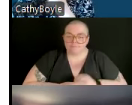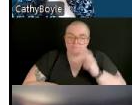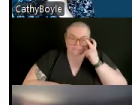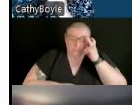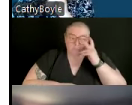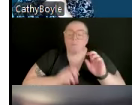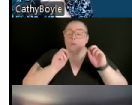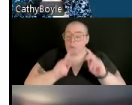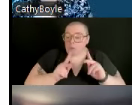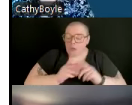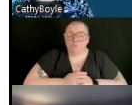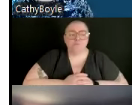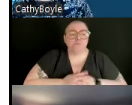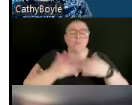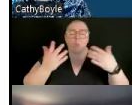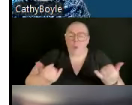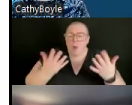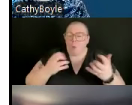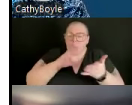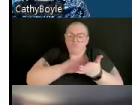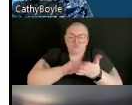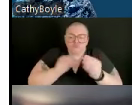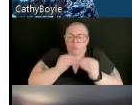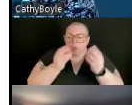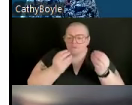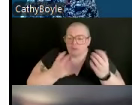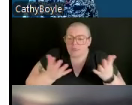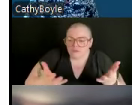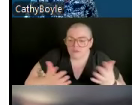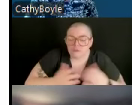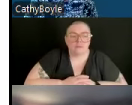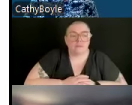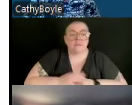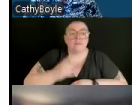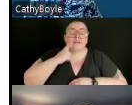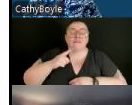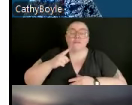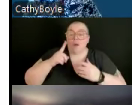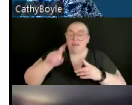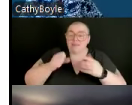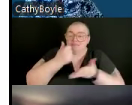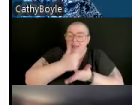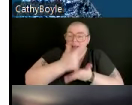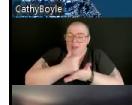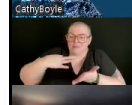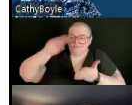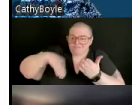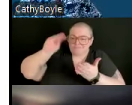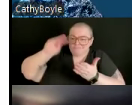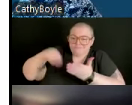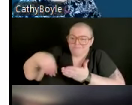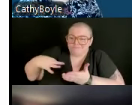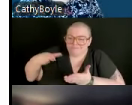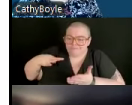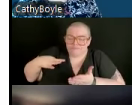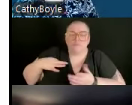Okay, so where do we go to learn more? For assistance in completing applications, go to 18section8.org and